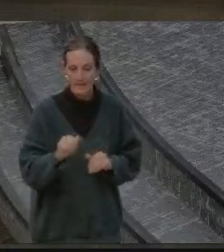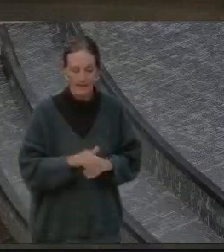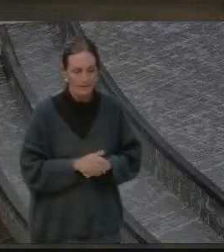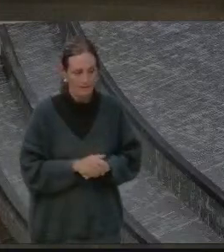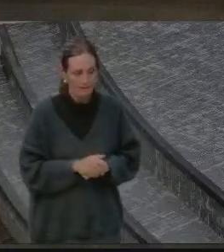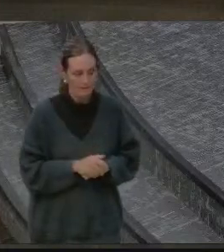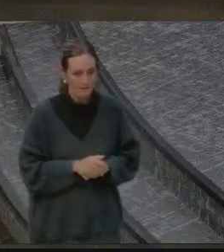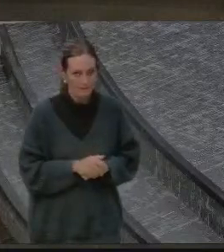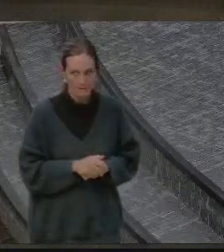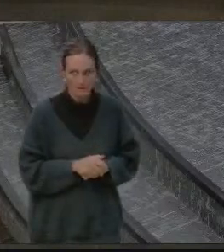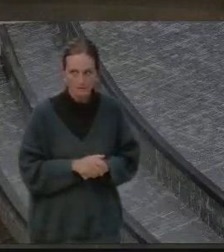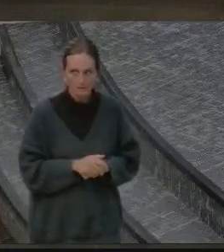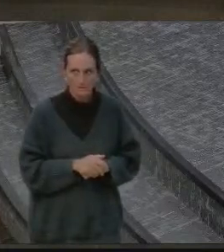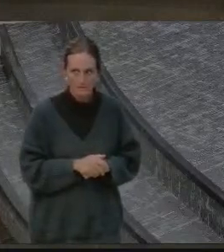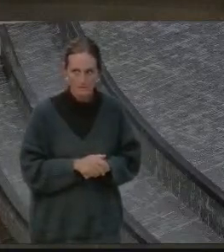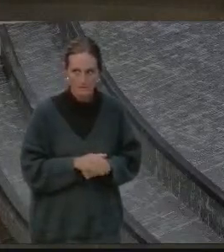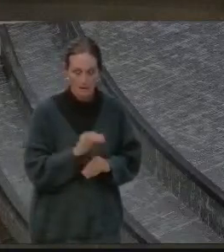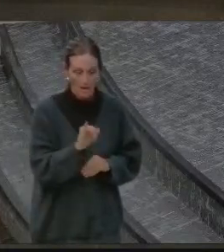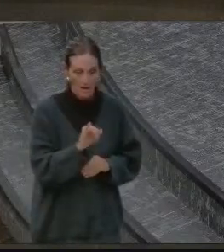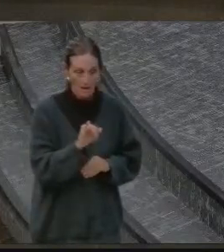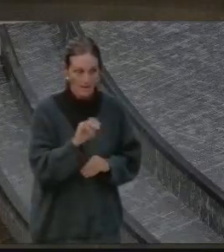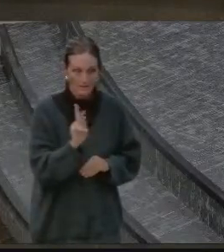about IKBB?